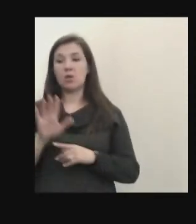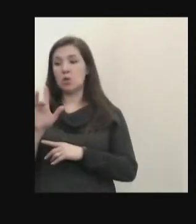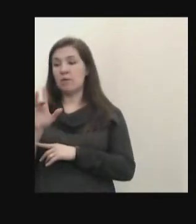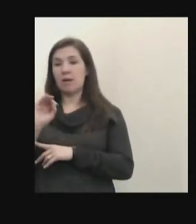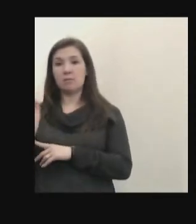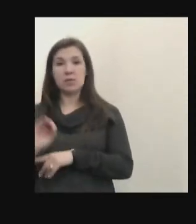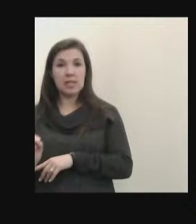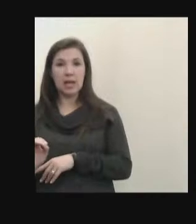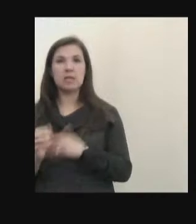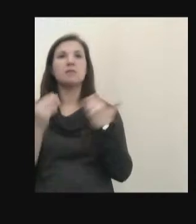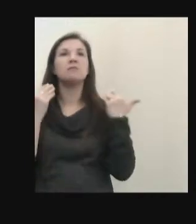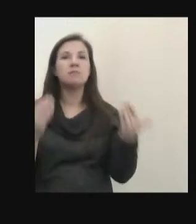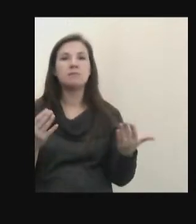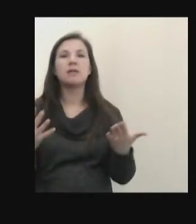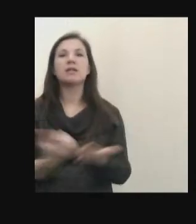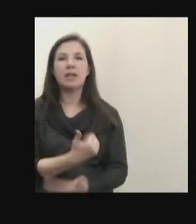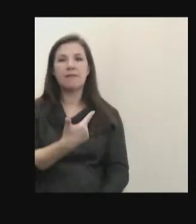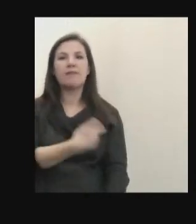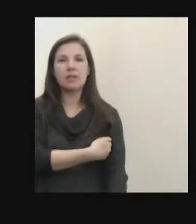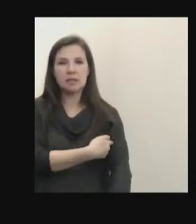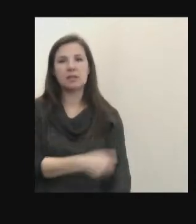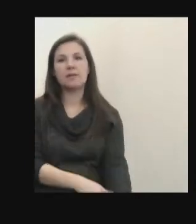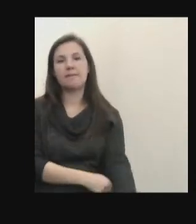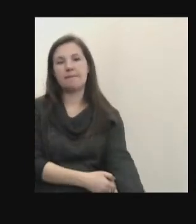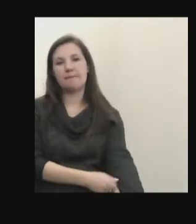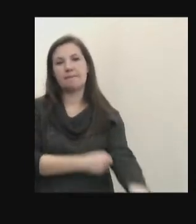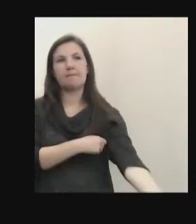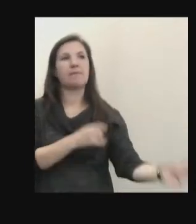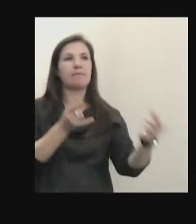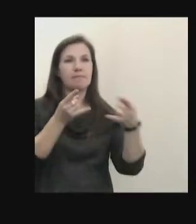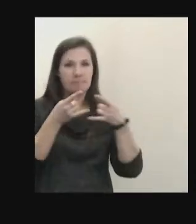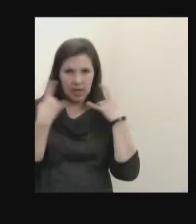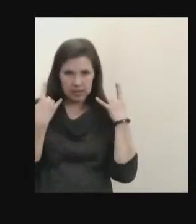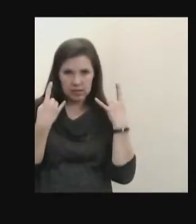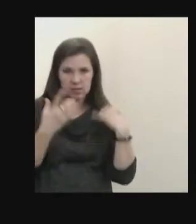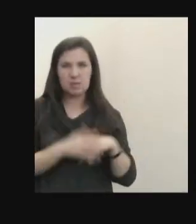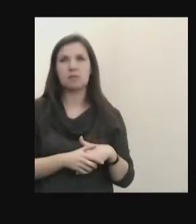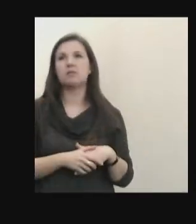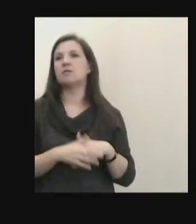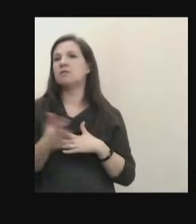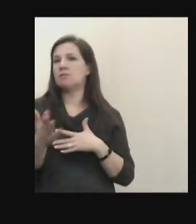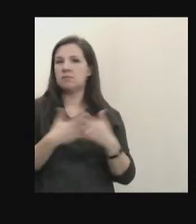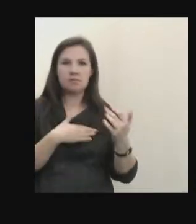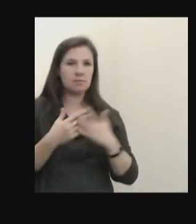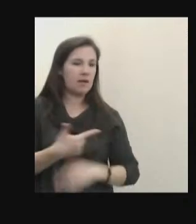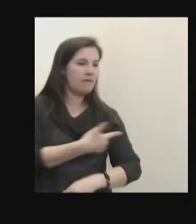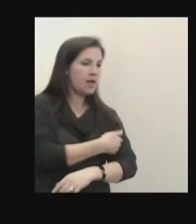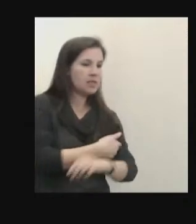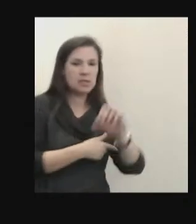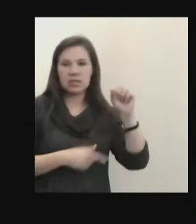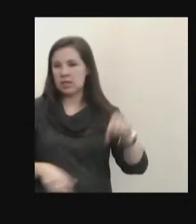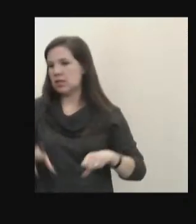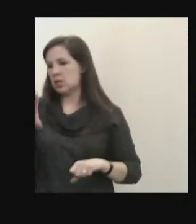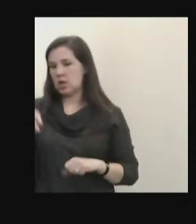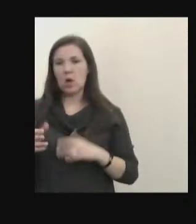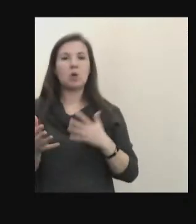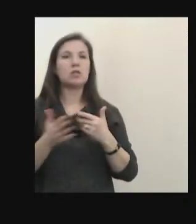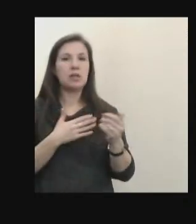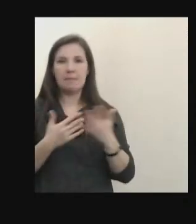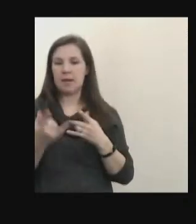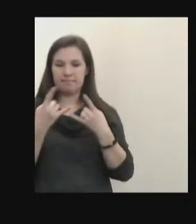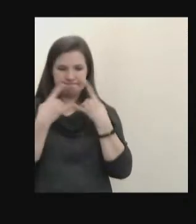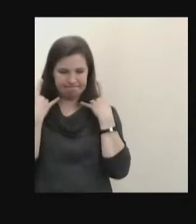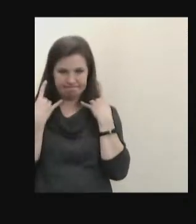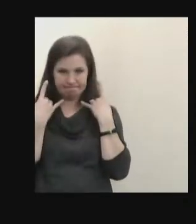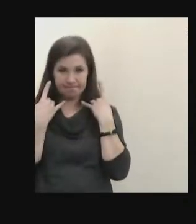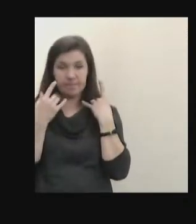get vaccinated, wear a mask, regardless of your vaccination status when you're in public, and hopefully we'll get